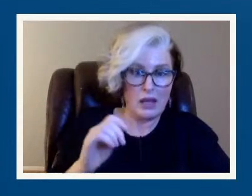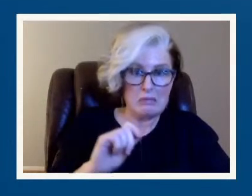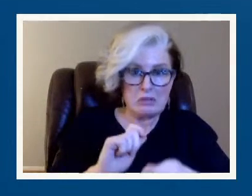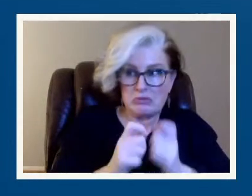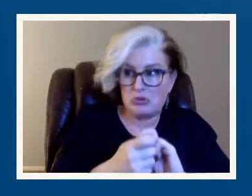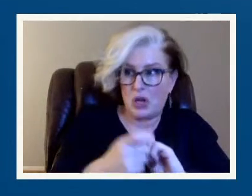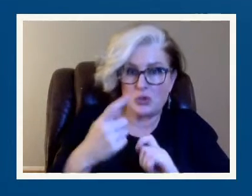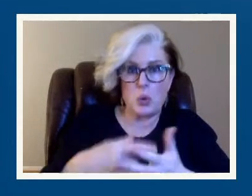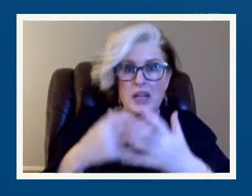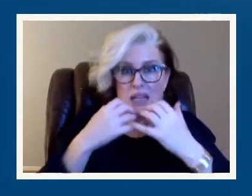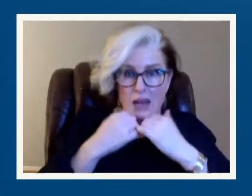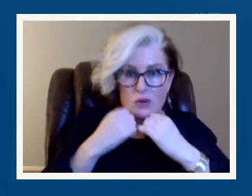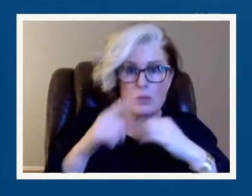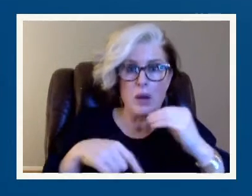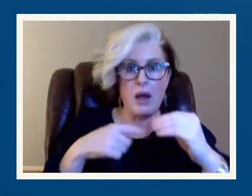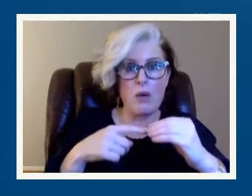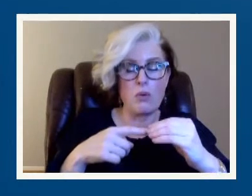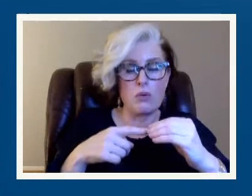cares about.